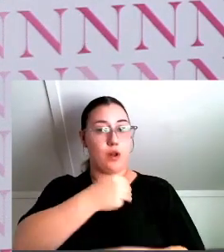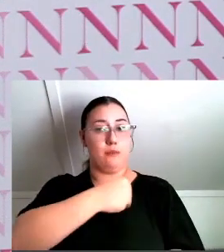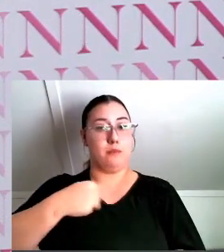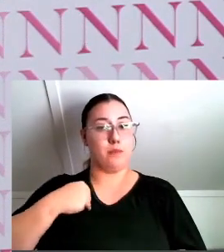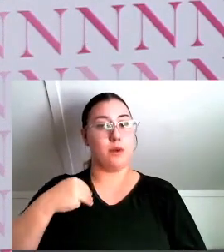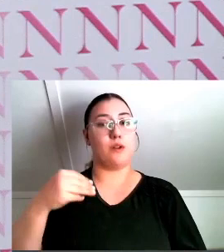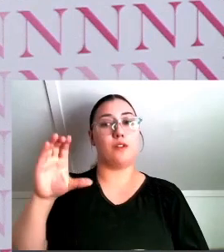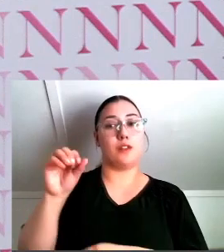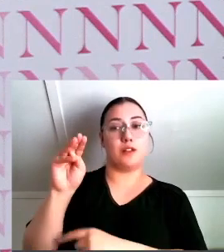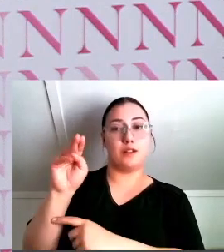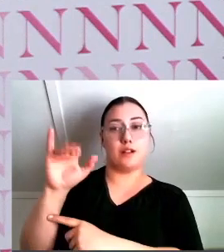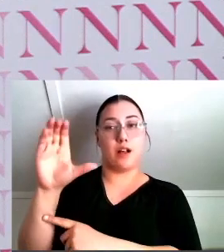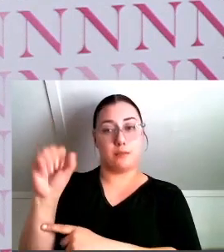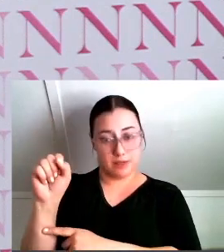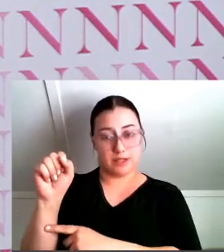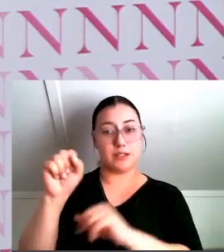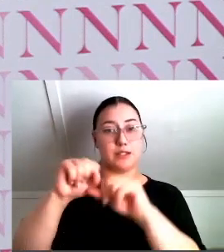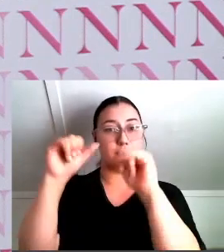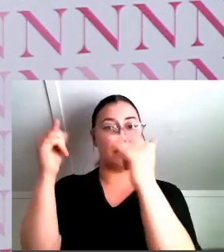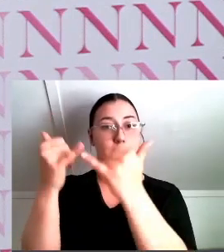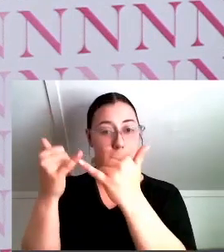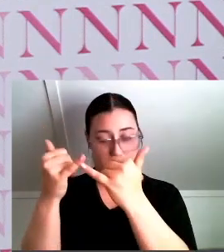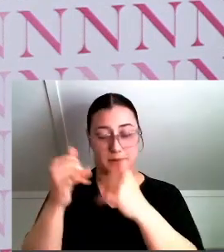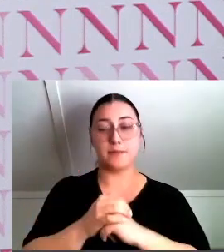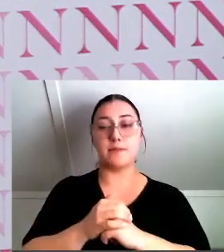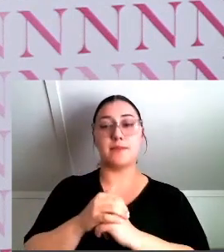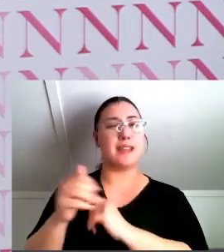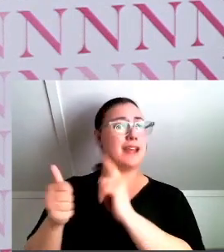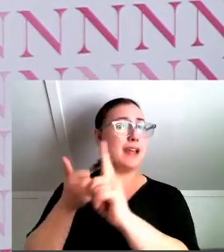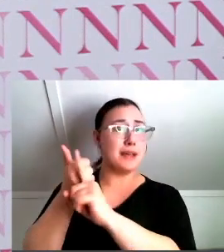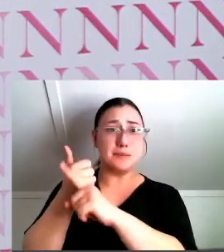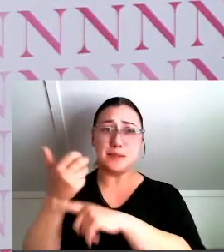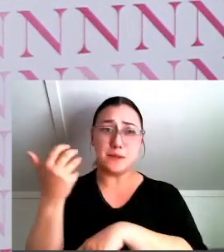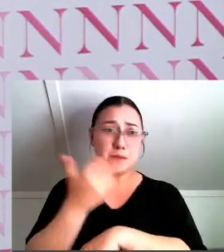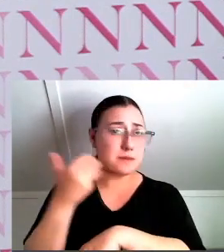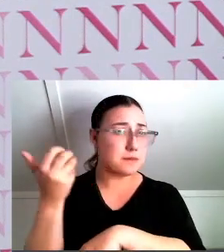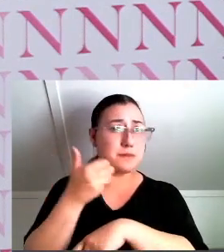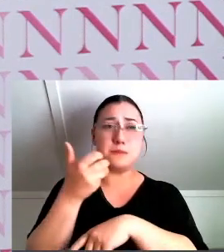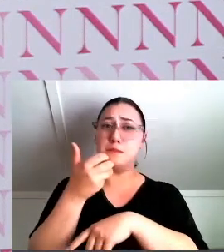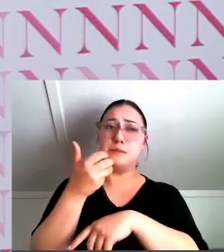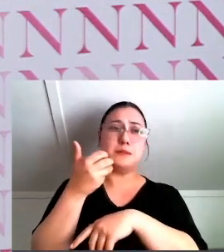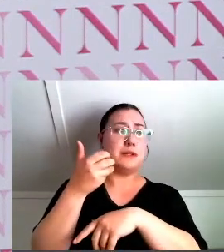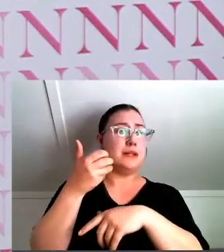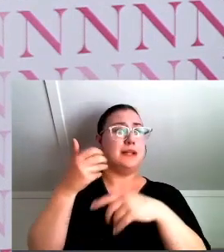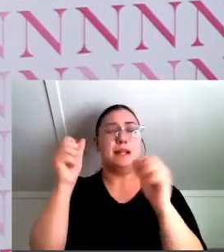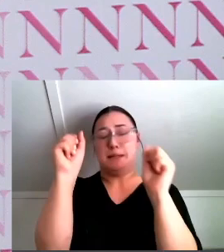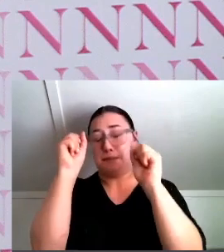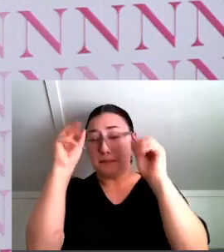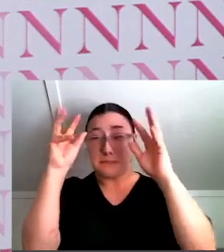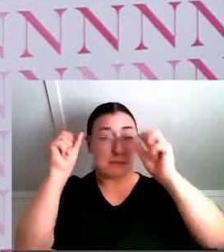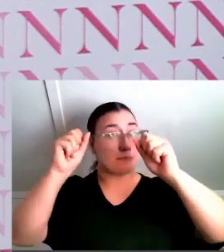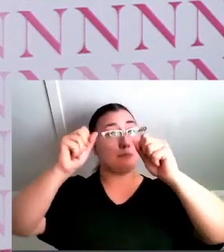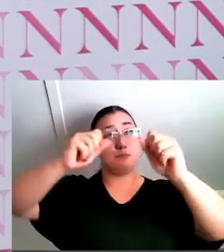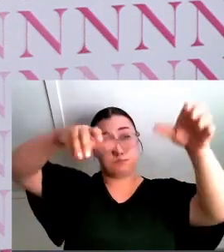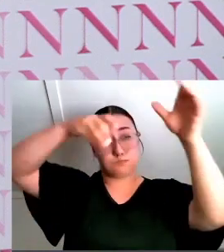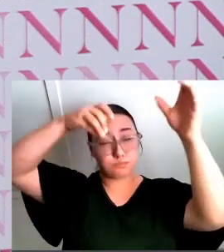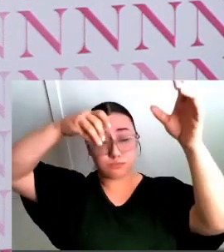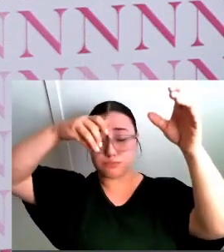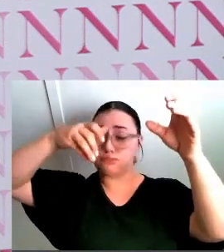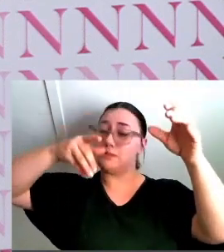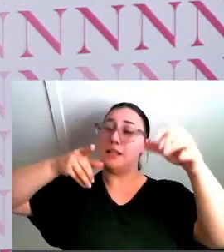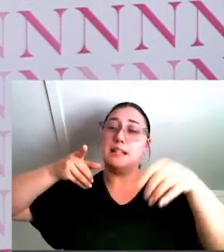He is prolific, as I said. He is a busy man. He's taken time out of his schedule to be with us,